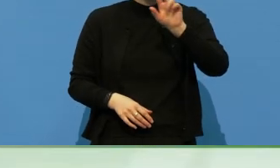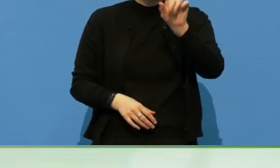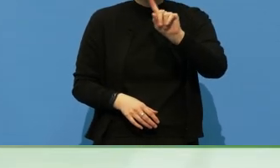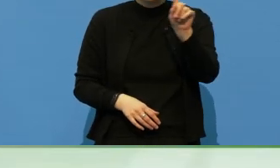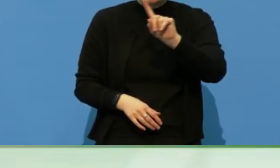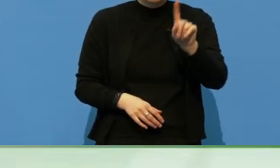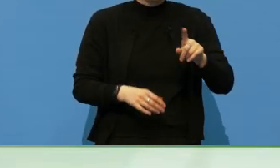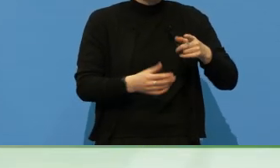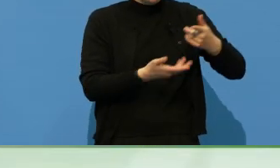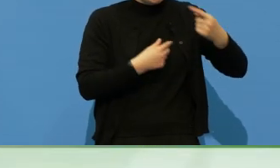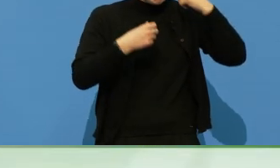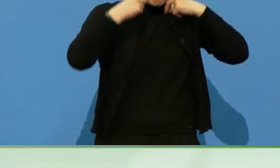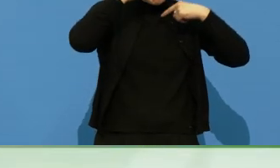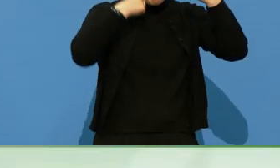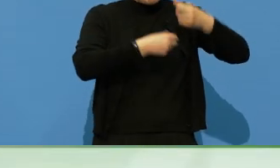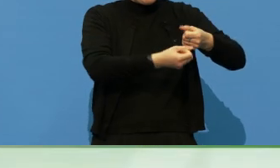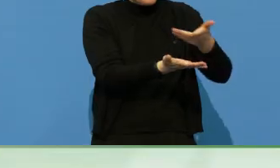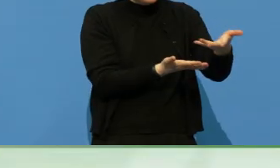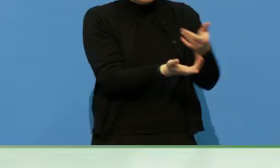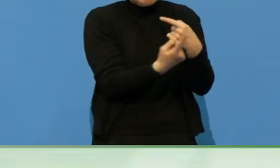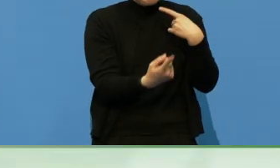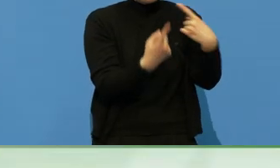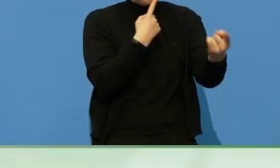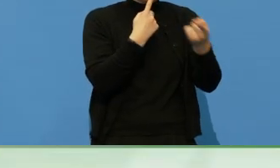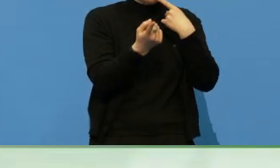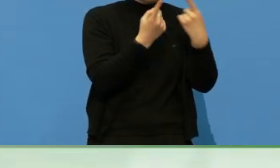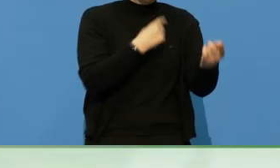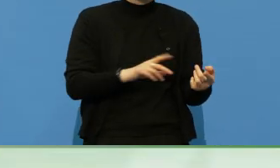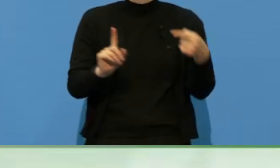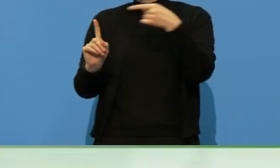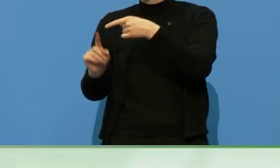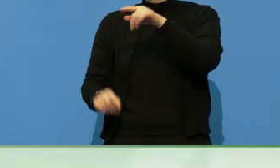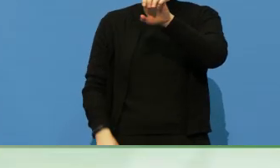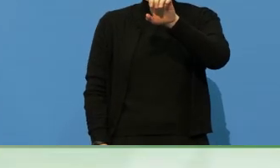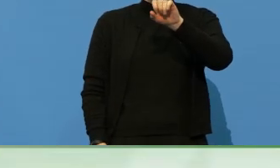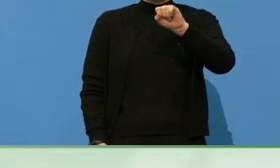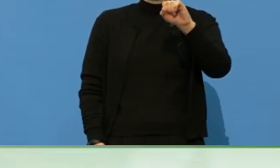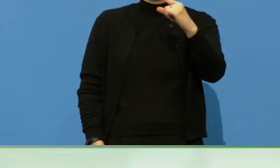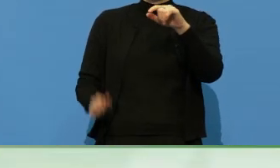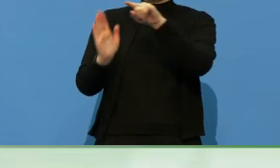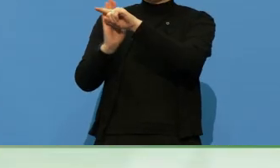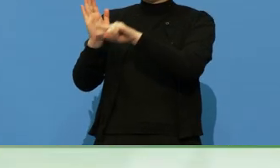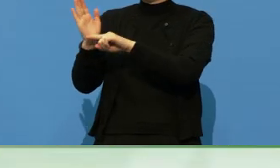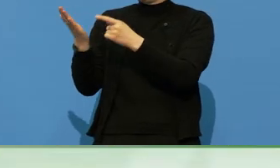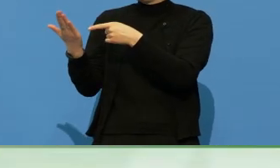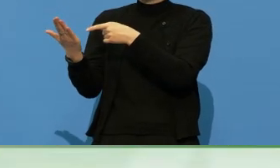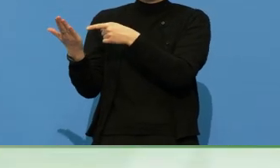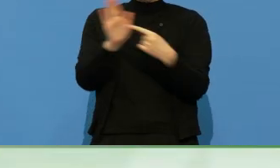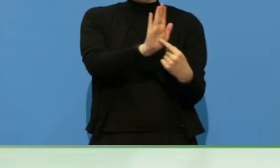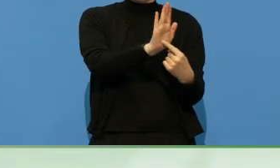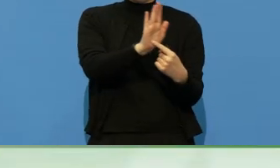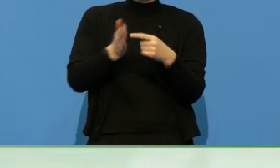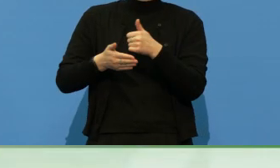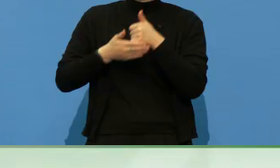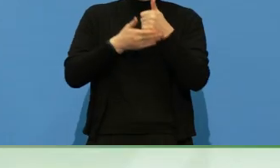that, because the S is also connected with universal design and accessibility. So it was